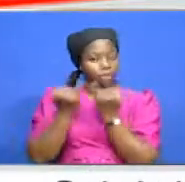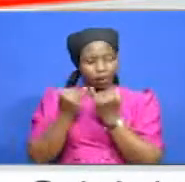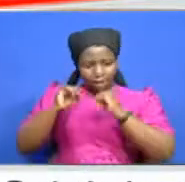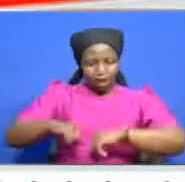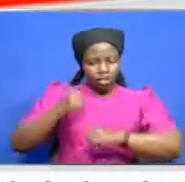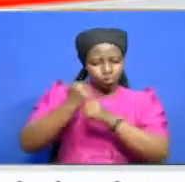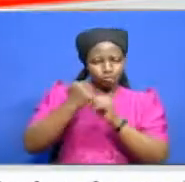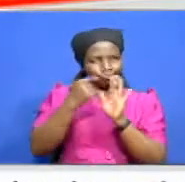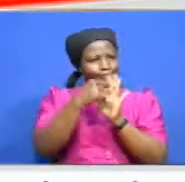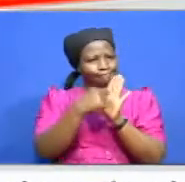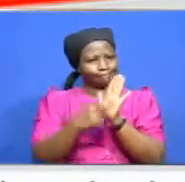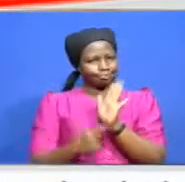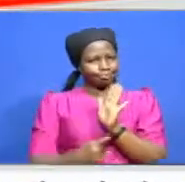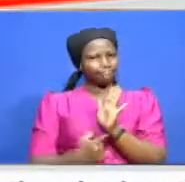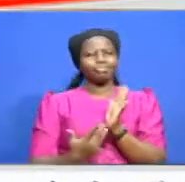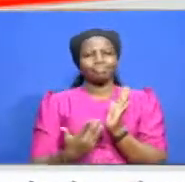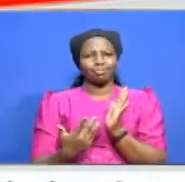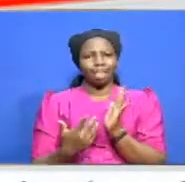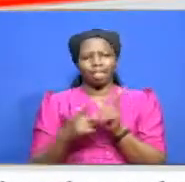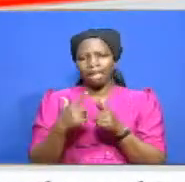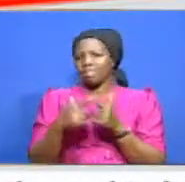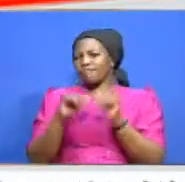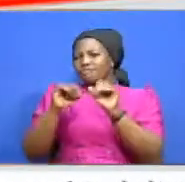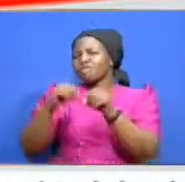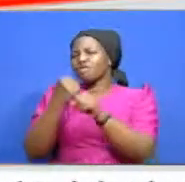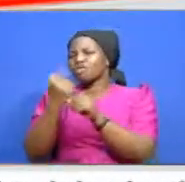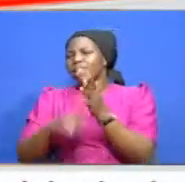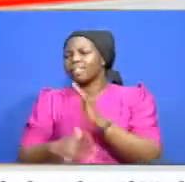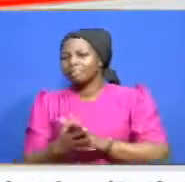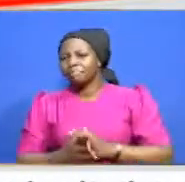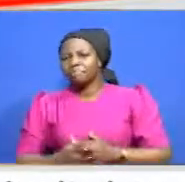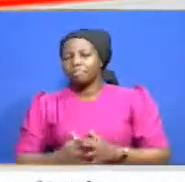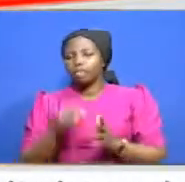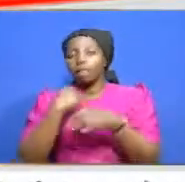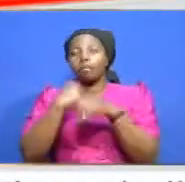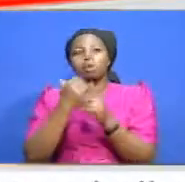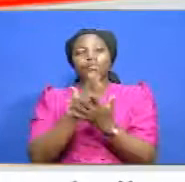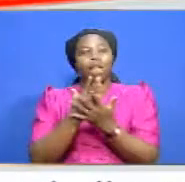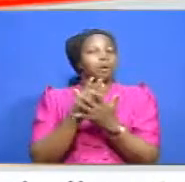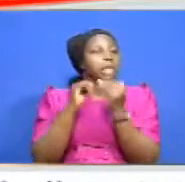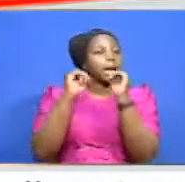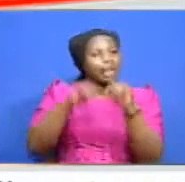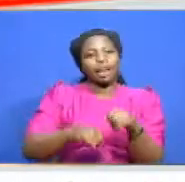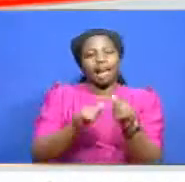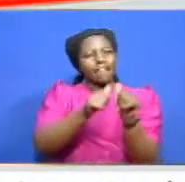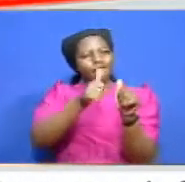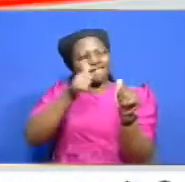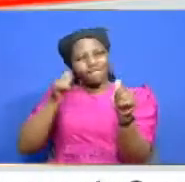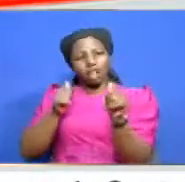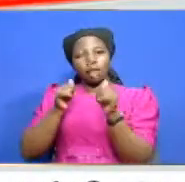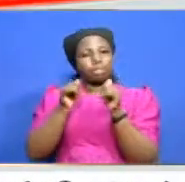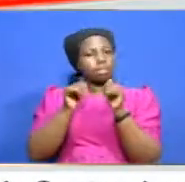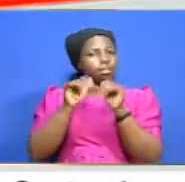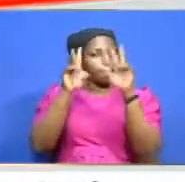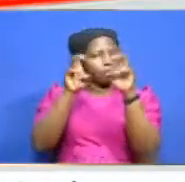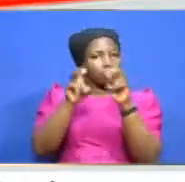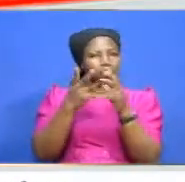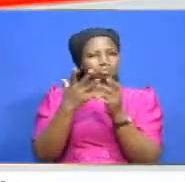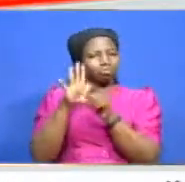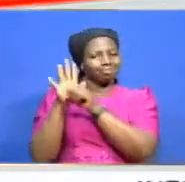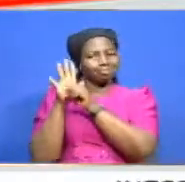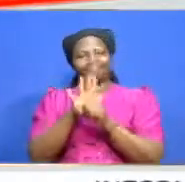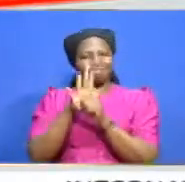much, right? What is it that can be done? So that we can be able to avoid the issue of stigma associated